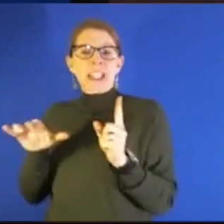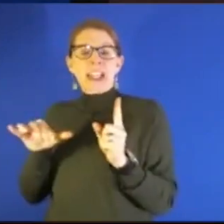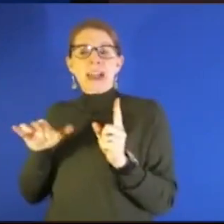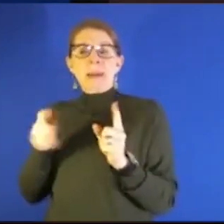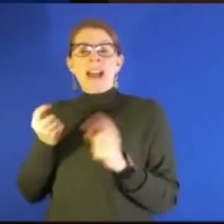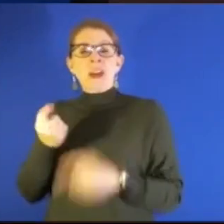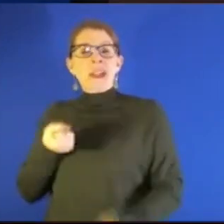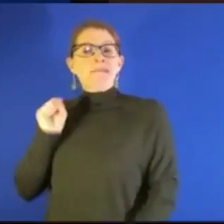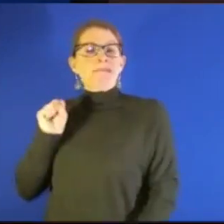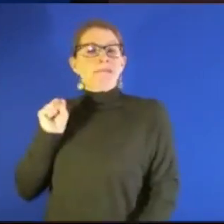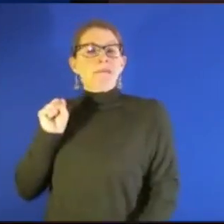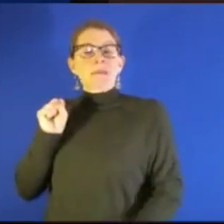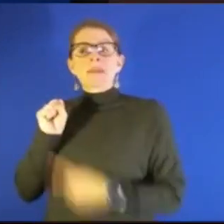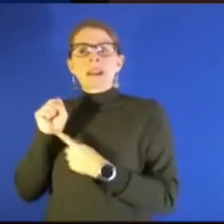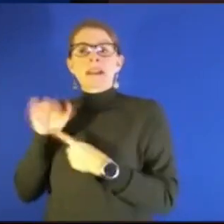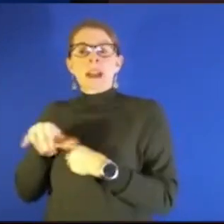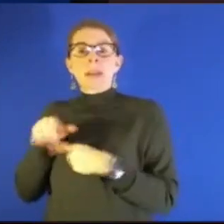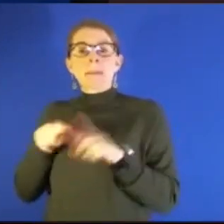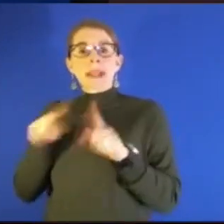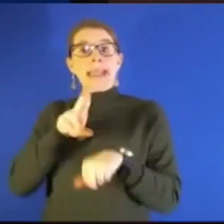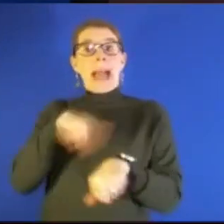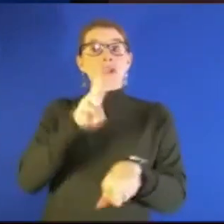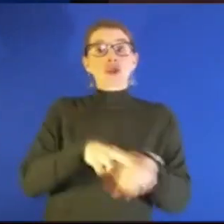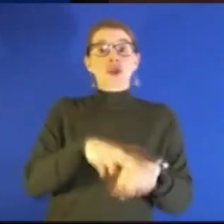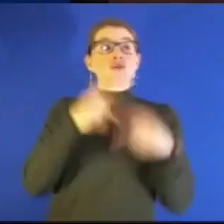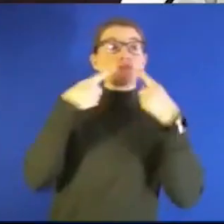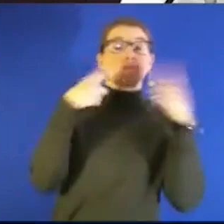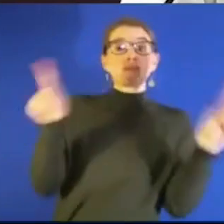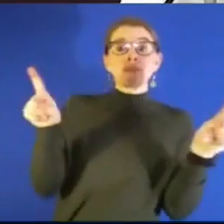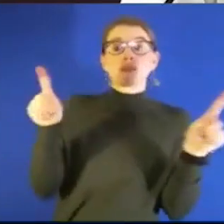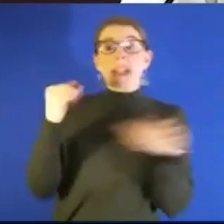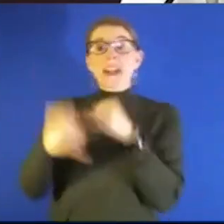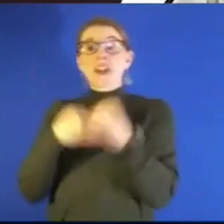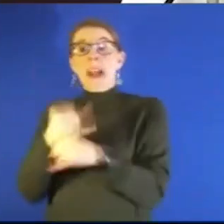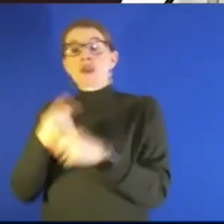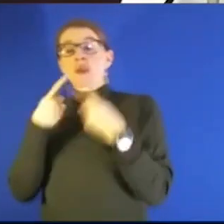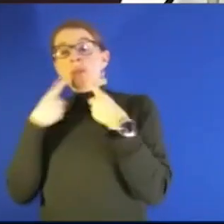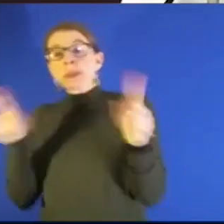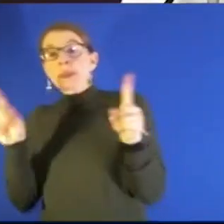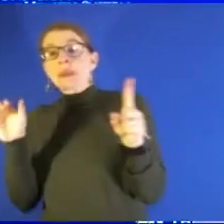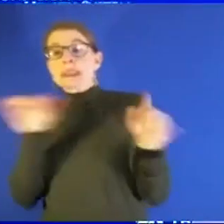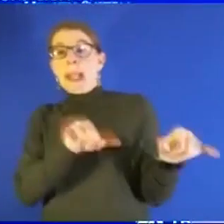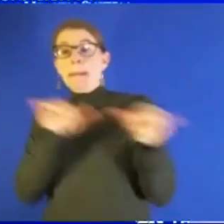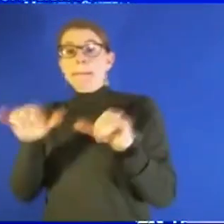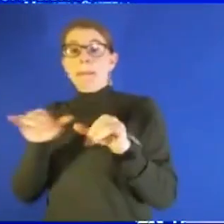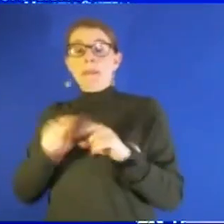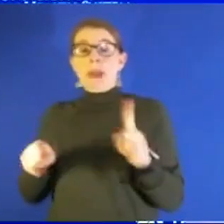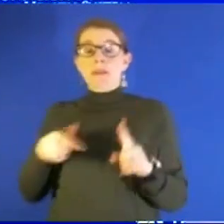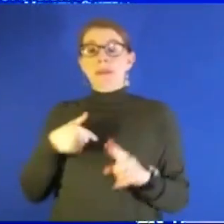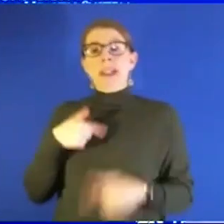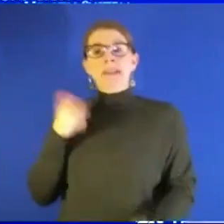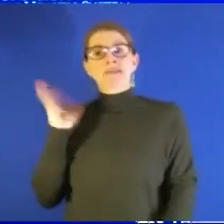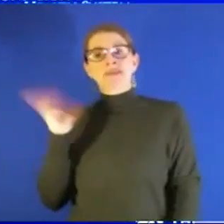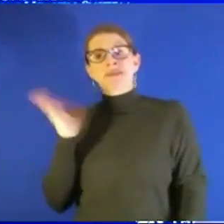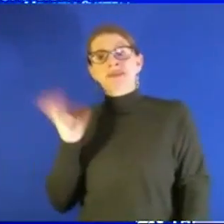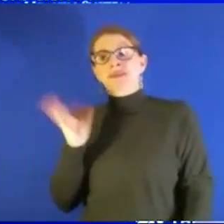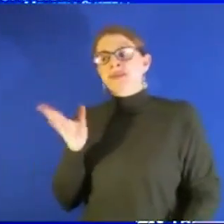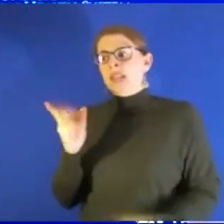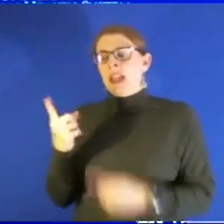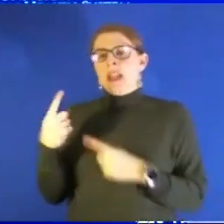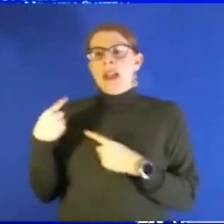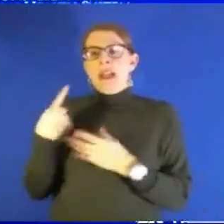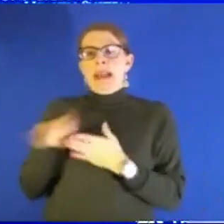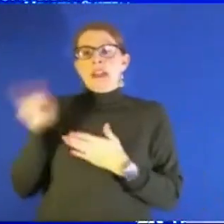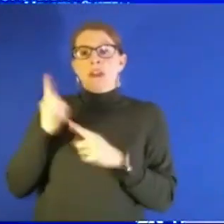Mm-hmm. It is what we're hearing nationally. It's what we've heard internationally as well. You know, I have had a soapbox about this the last week, and Dr.